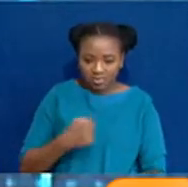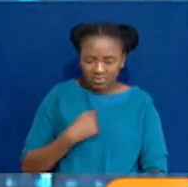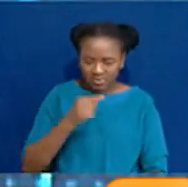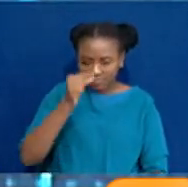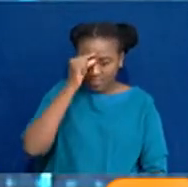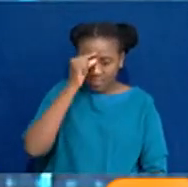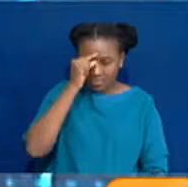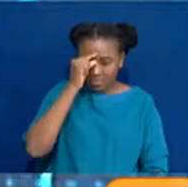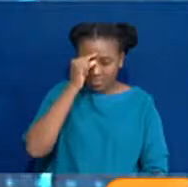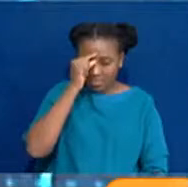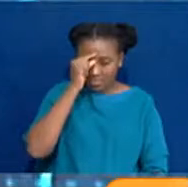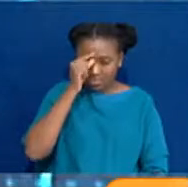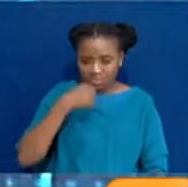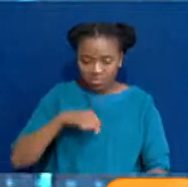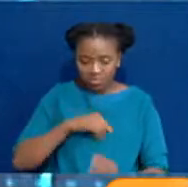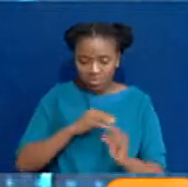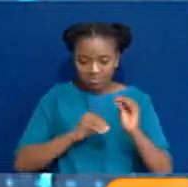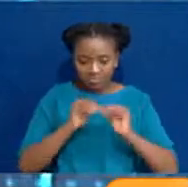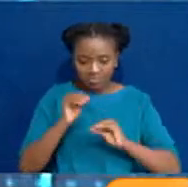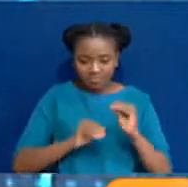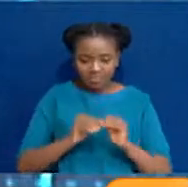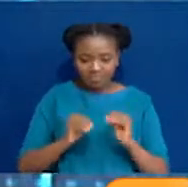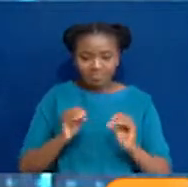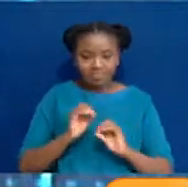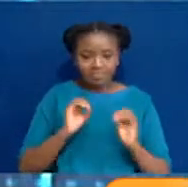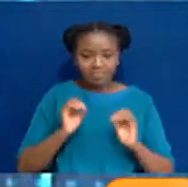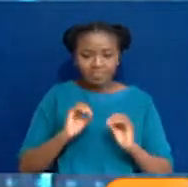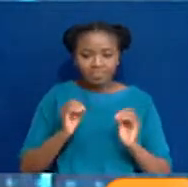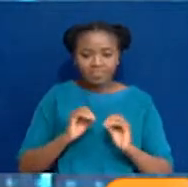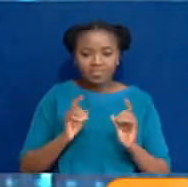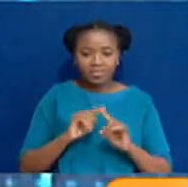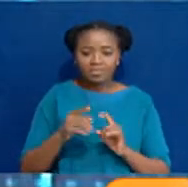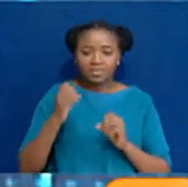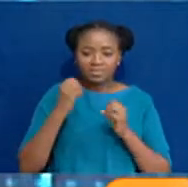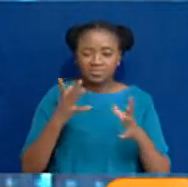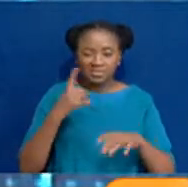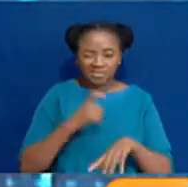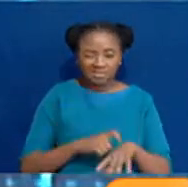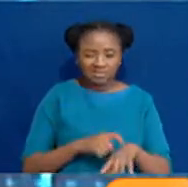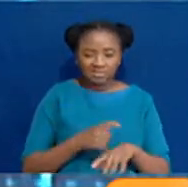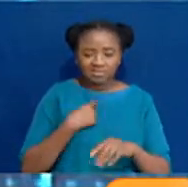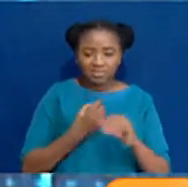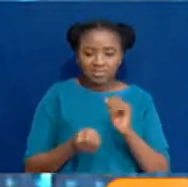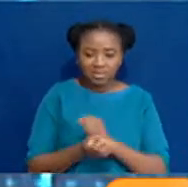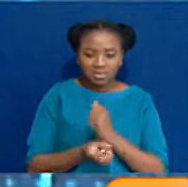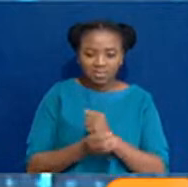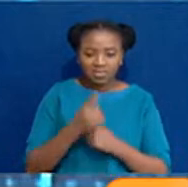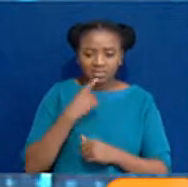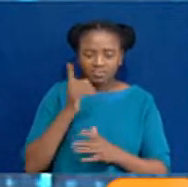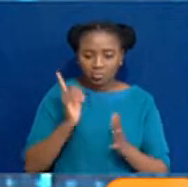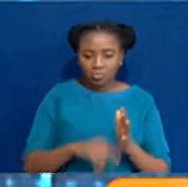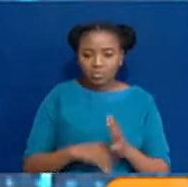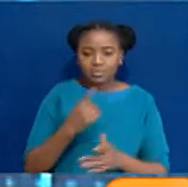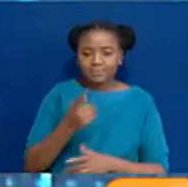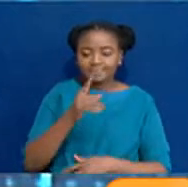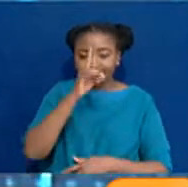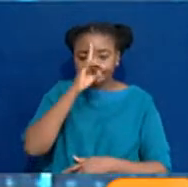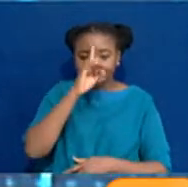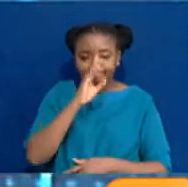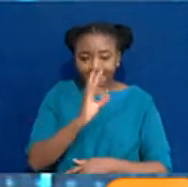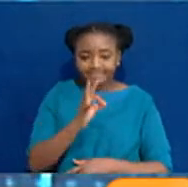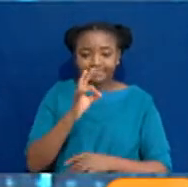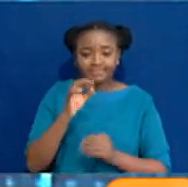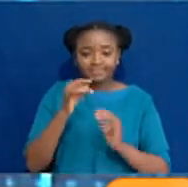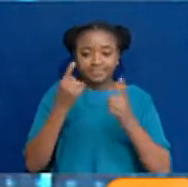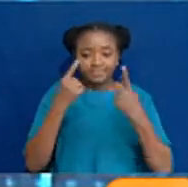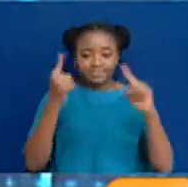to reorient ourselves. Even for the media itself, I've stated many a time before that a critical success factor